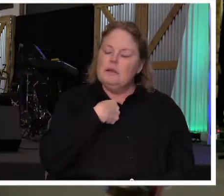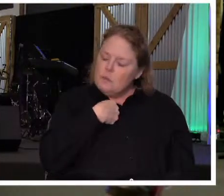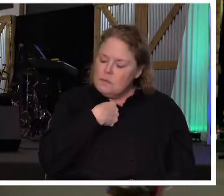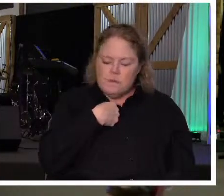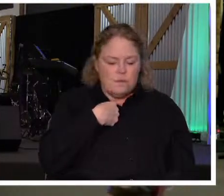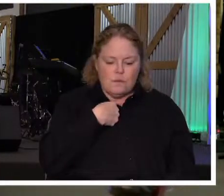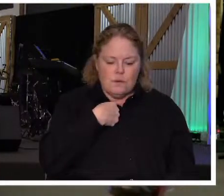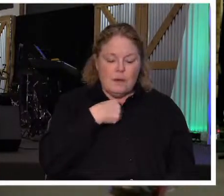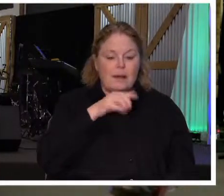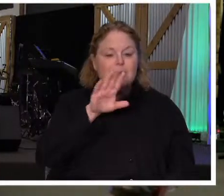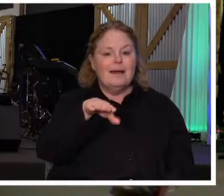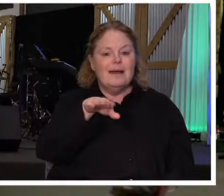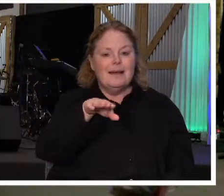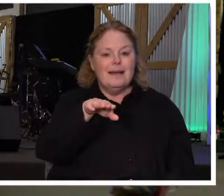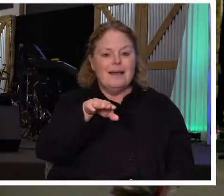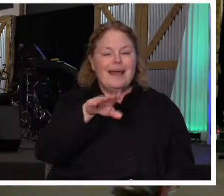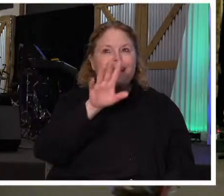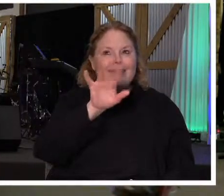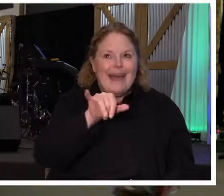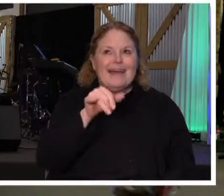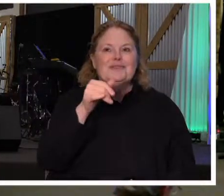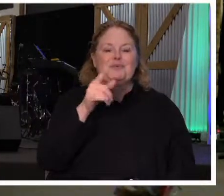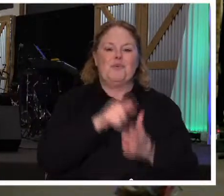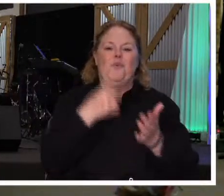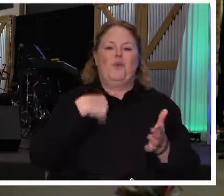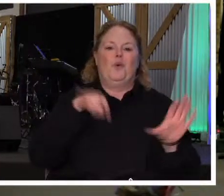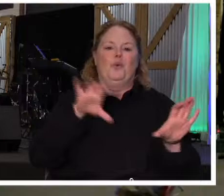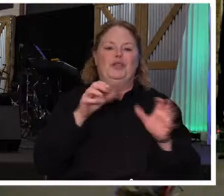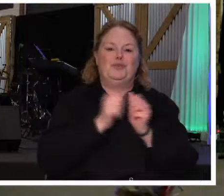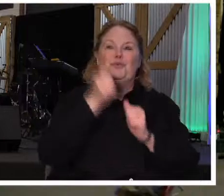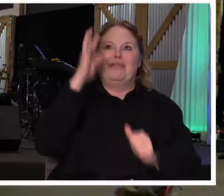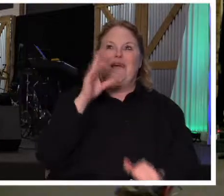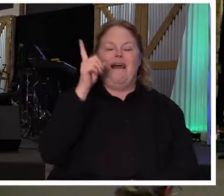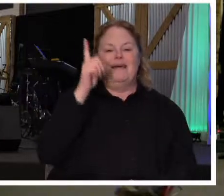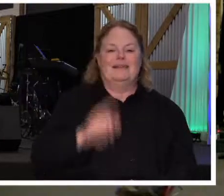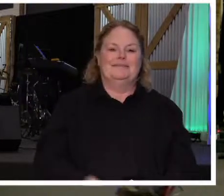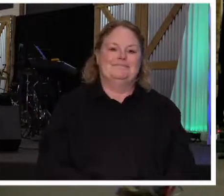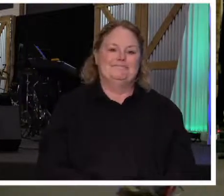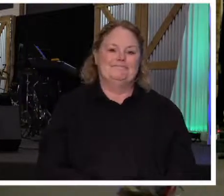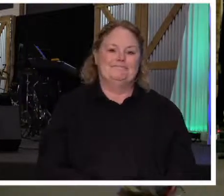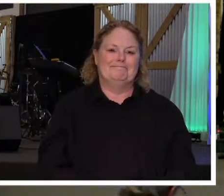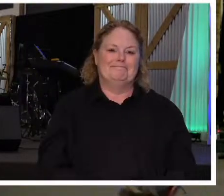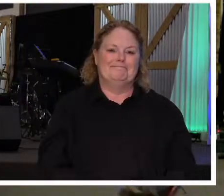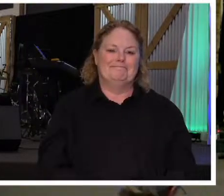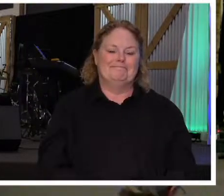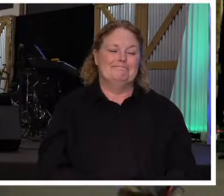Do you realize that almost all of us relate to God that way?